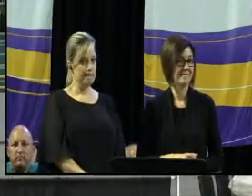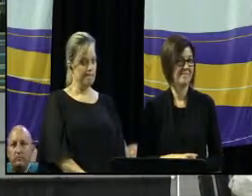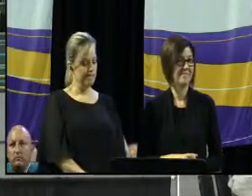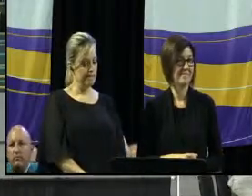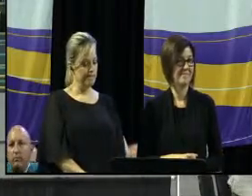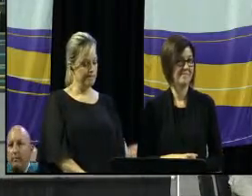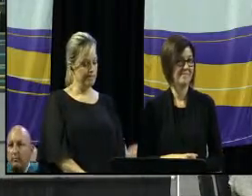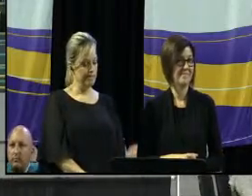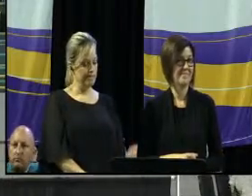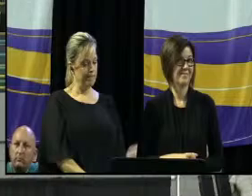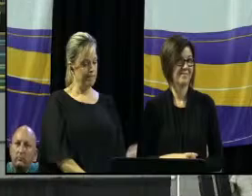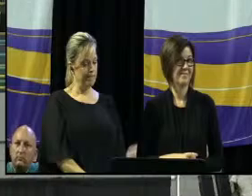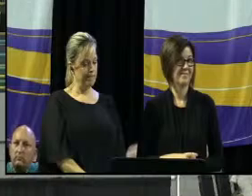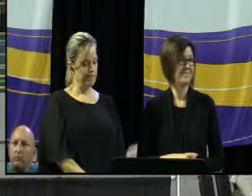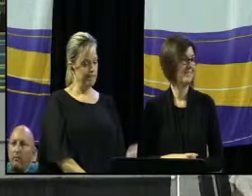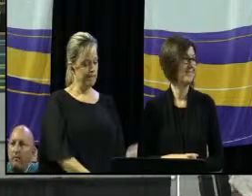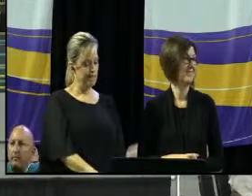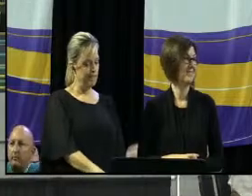Joy Nave.